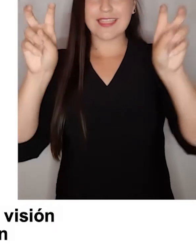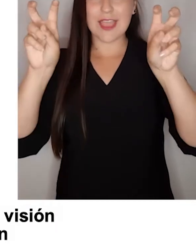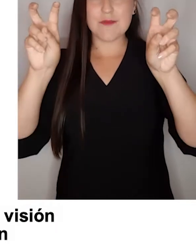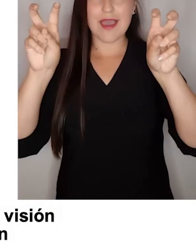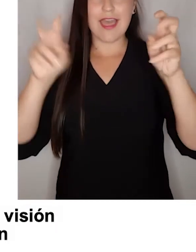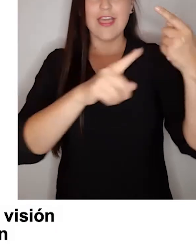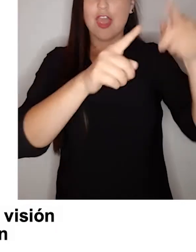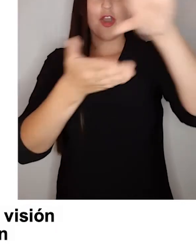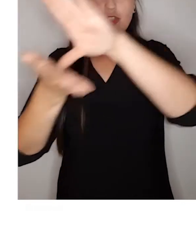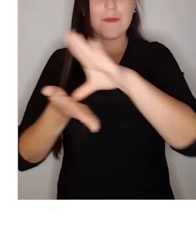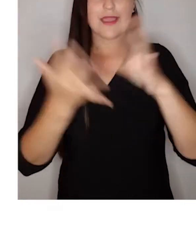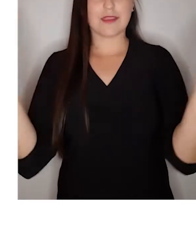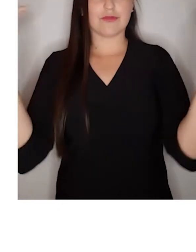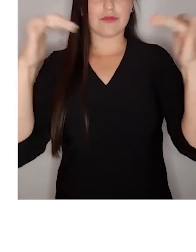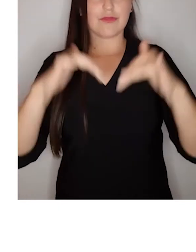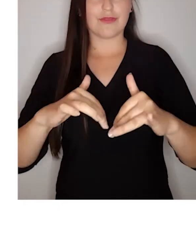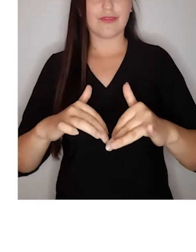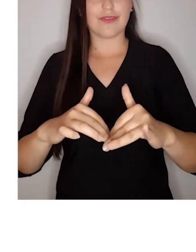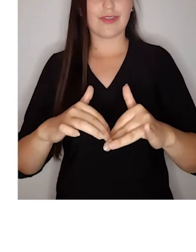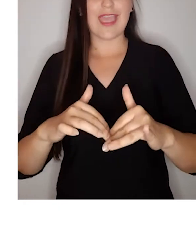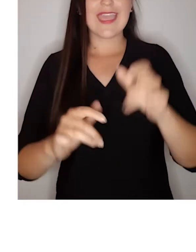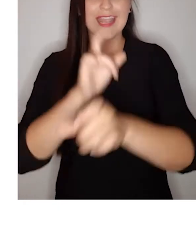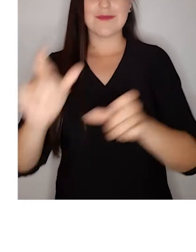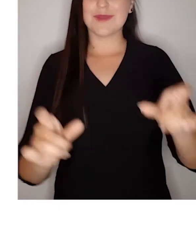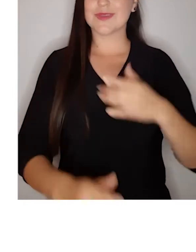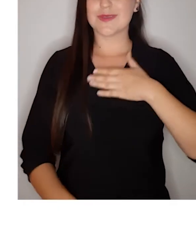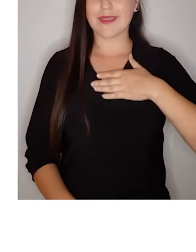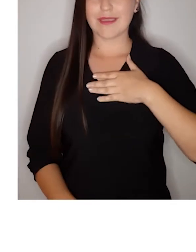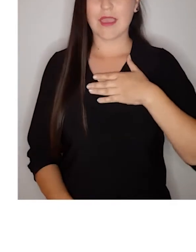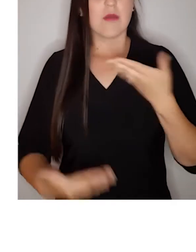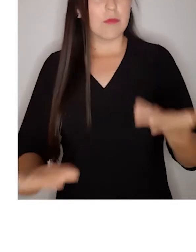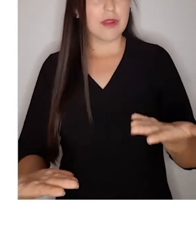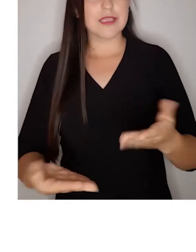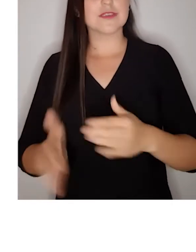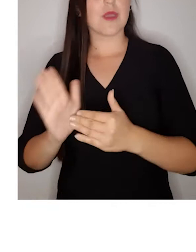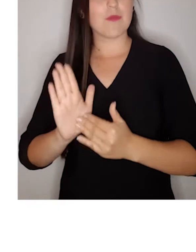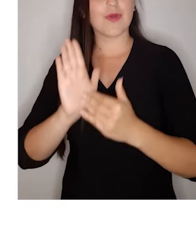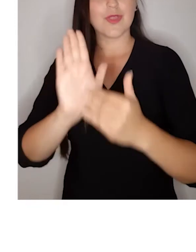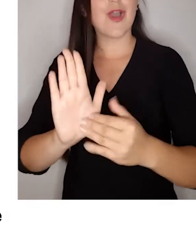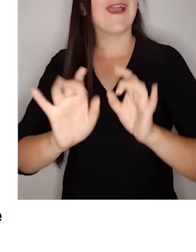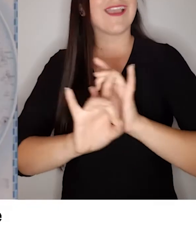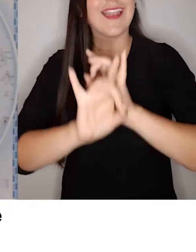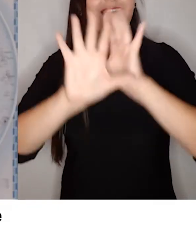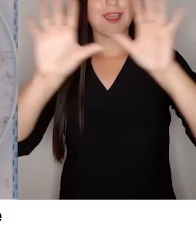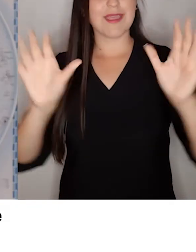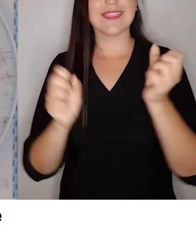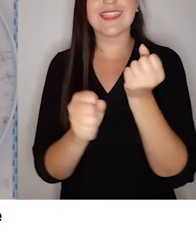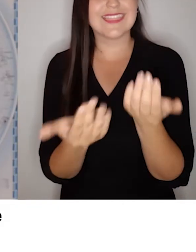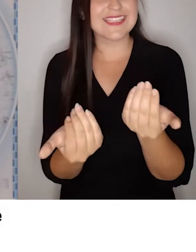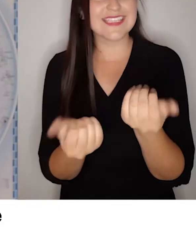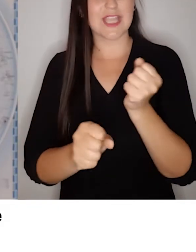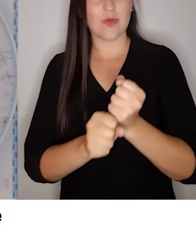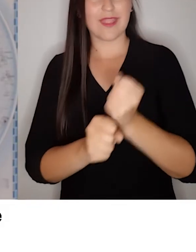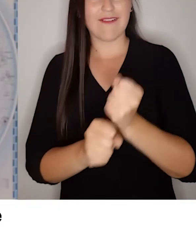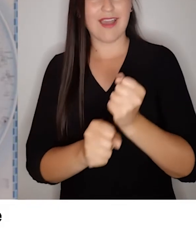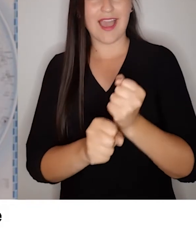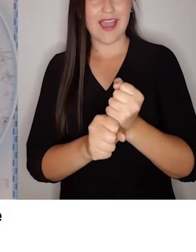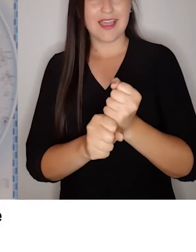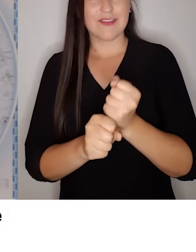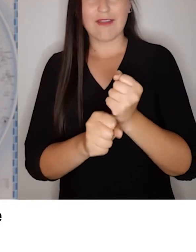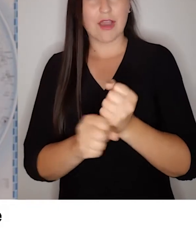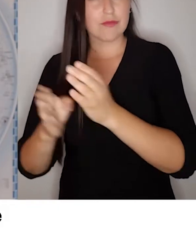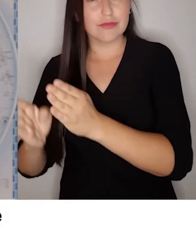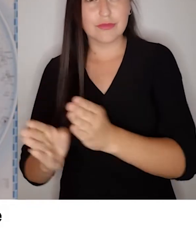view on immigration and embracing diversity in the population. The attack demonstrated